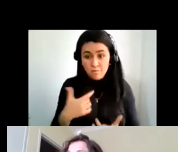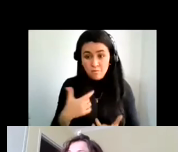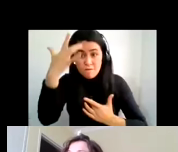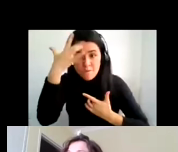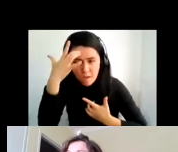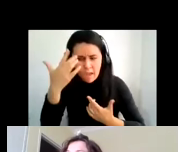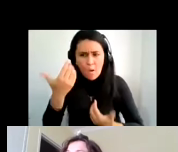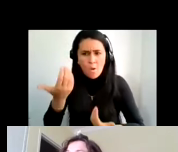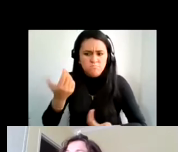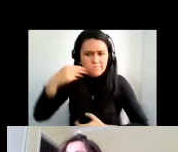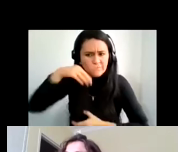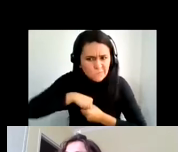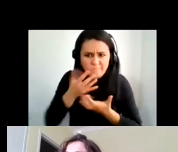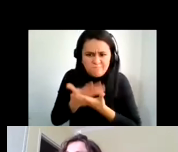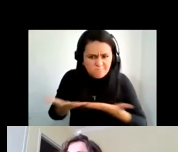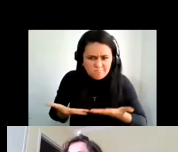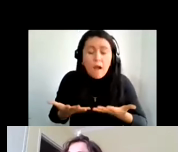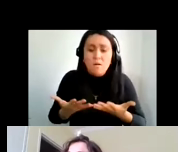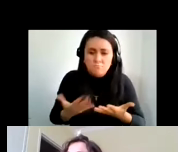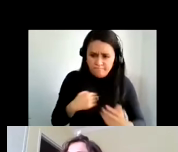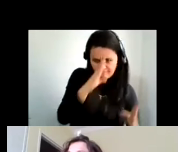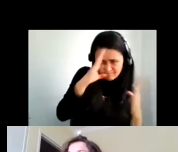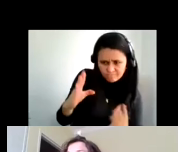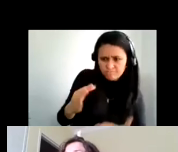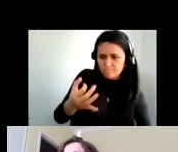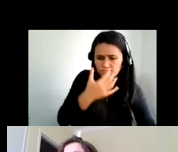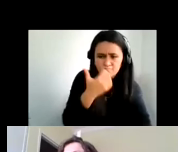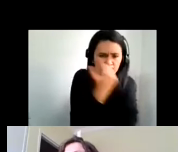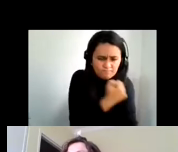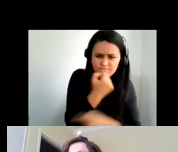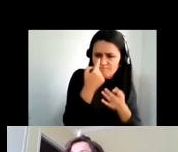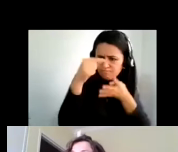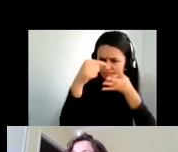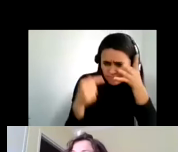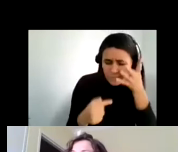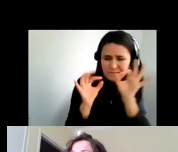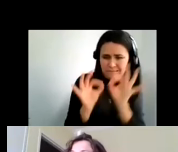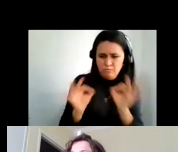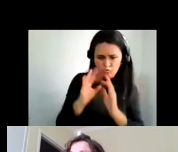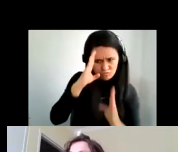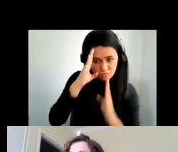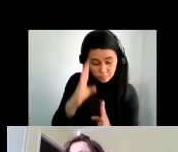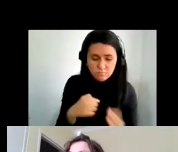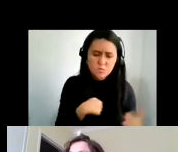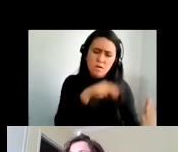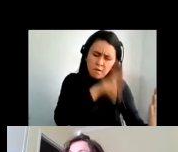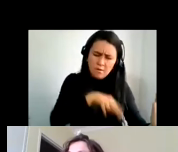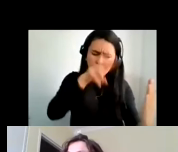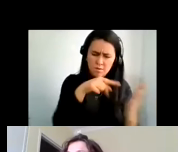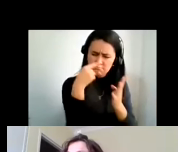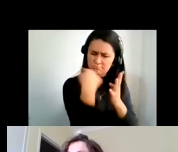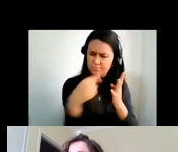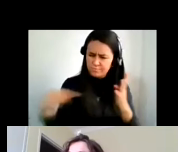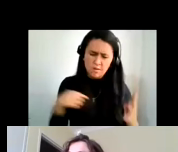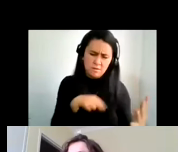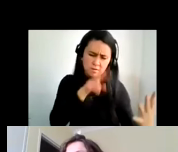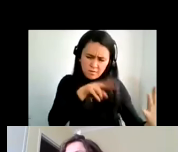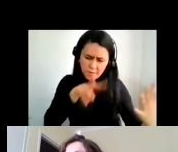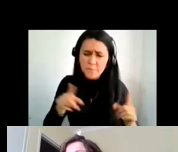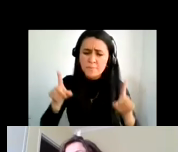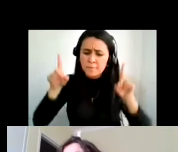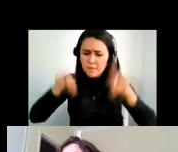reviewed. In addition, we see that there's a mix in methods, that very few of them